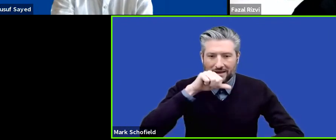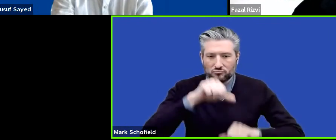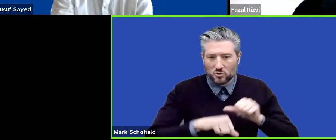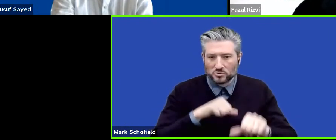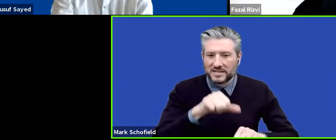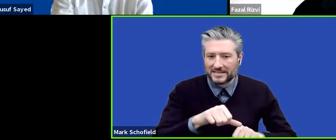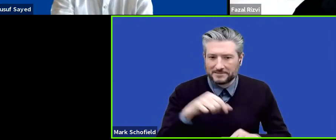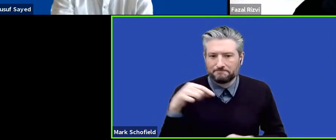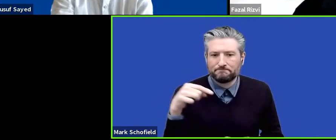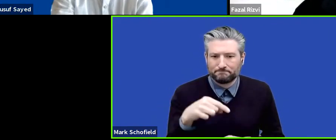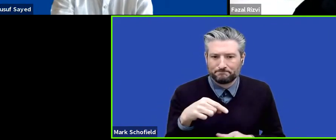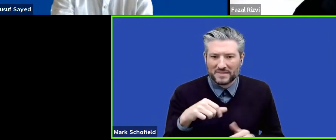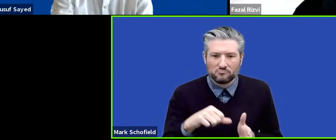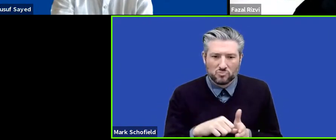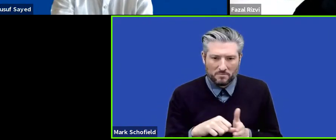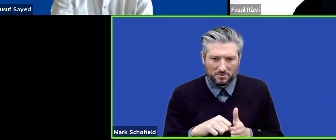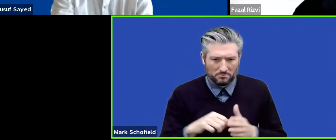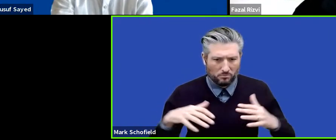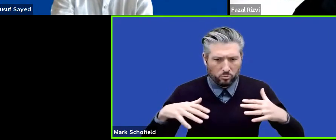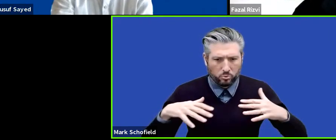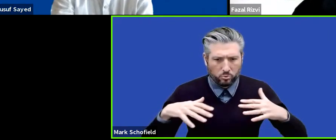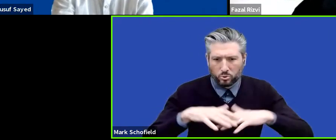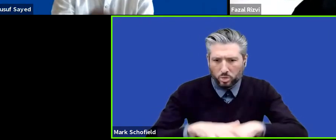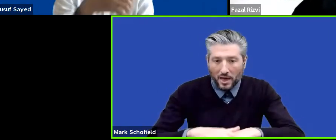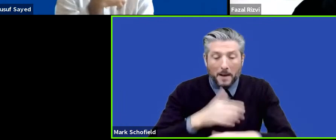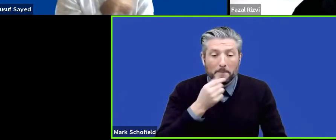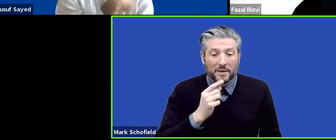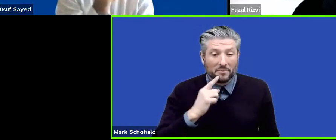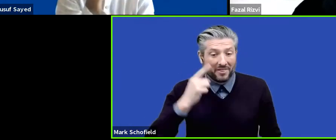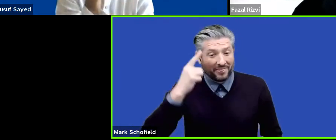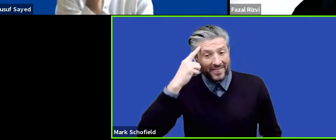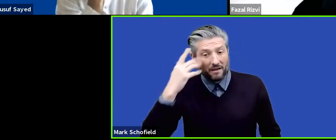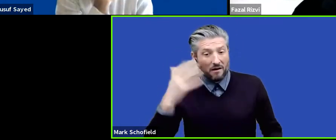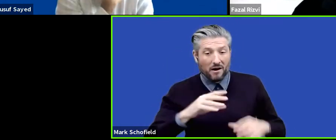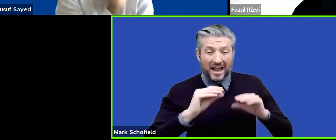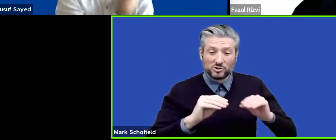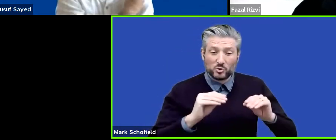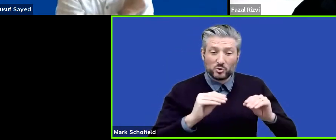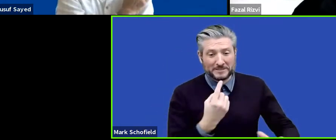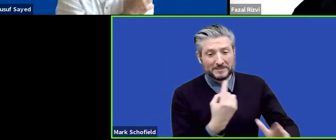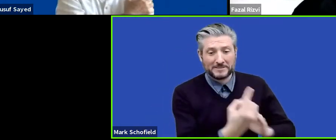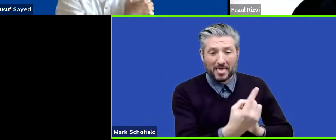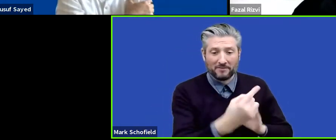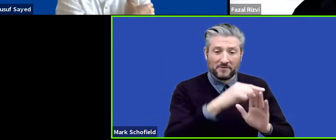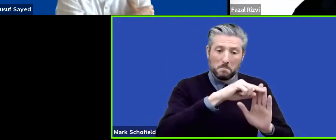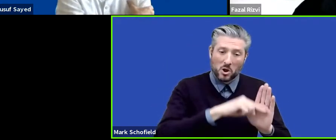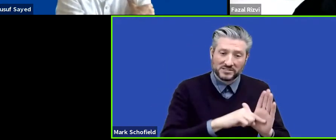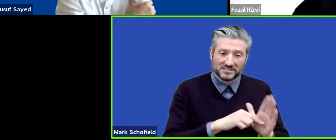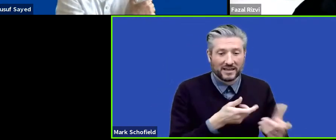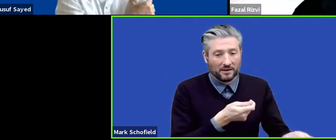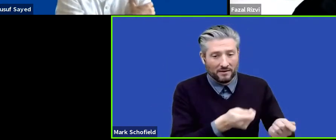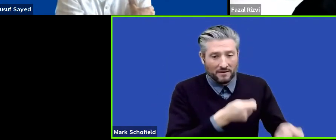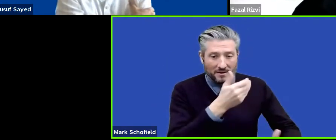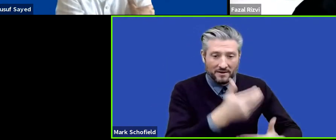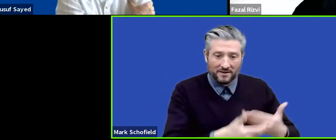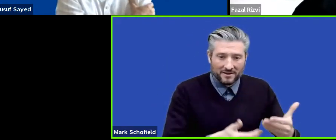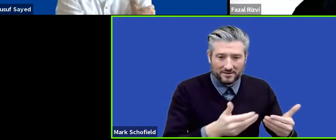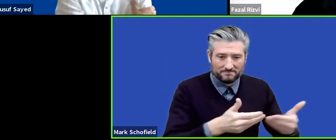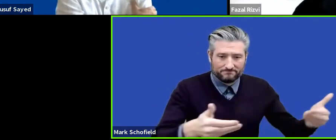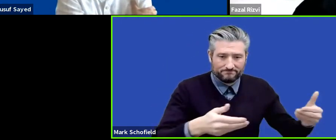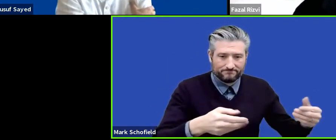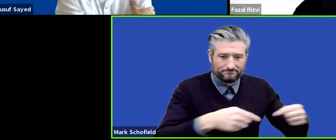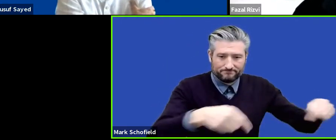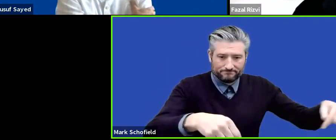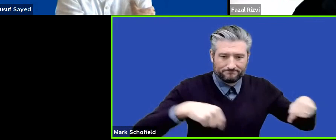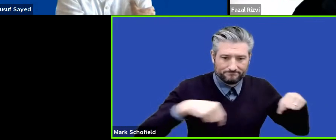assume education exists on its own. It never has, and it never will. You